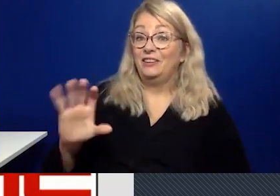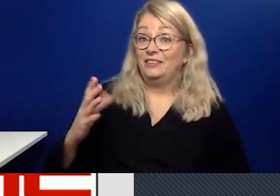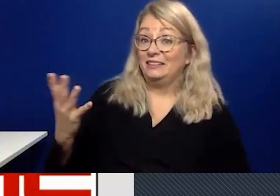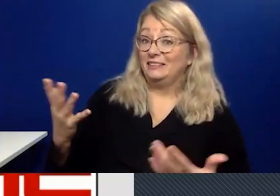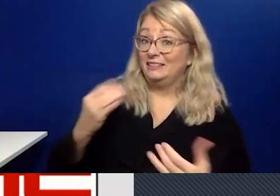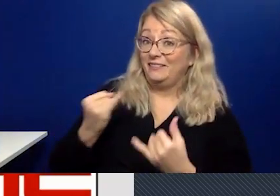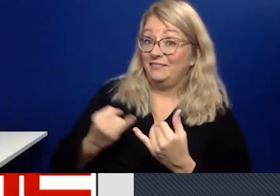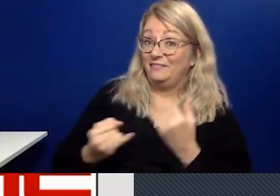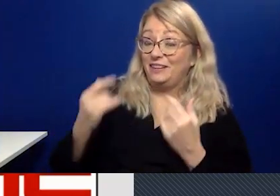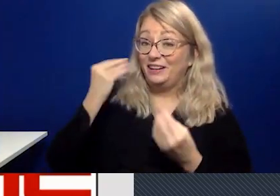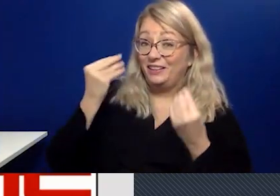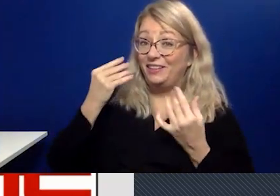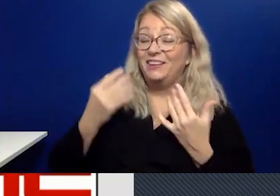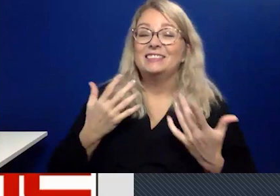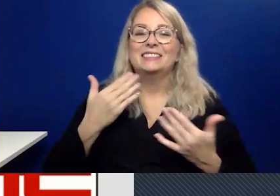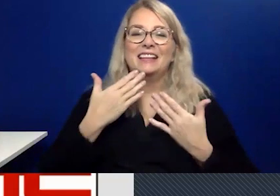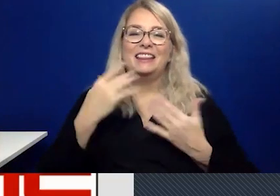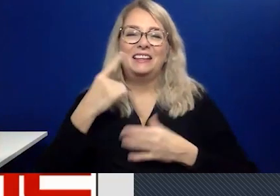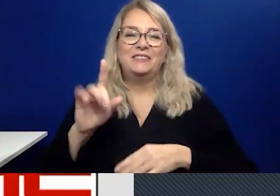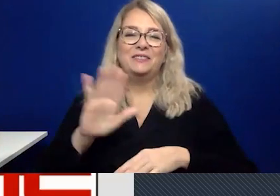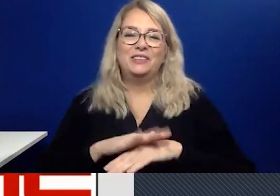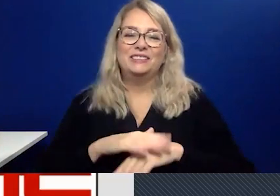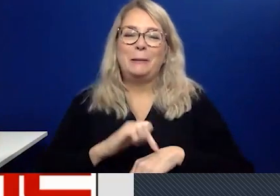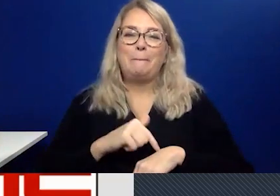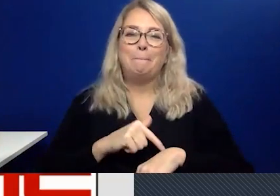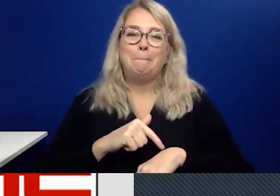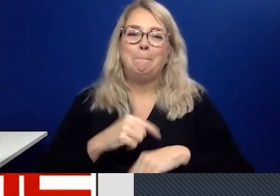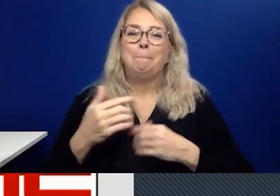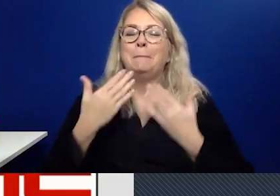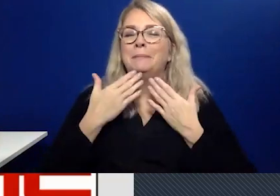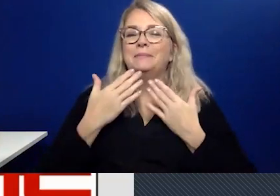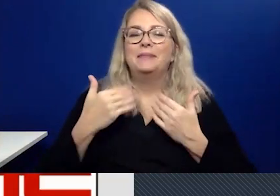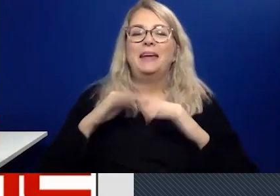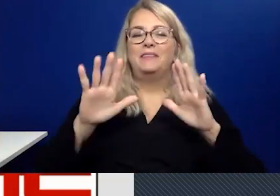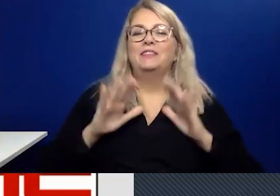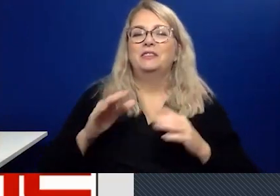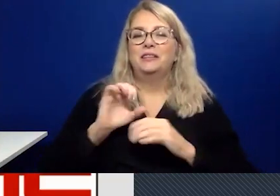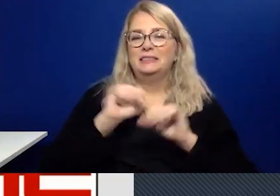No, just good. Thank you for your time. Okay. Great semester. All right. Thanks, everyone.